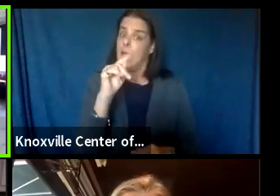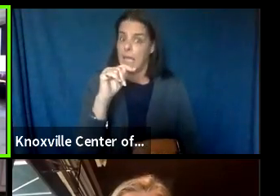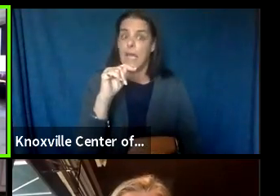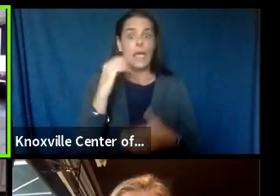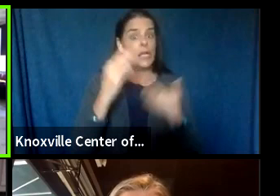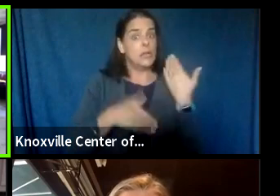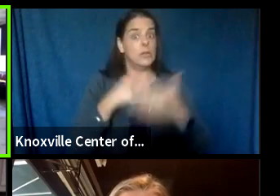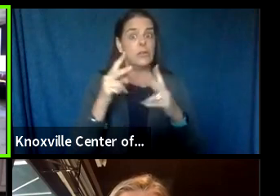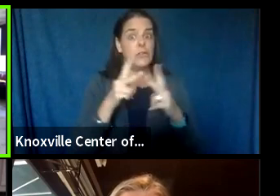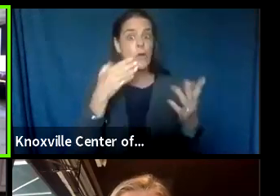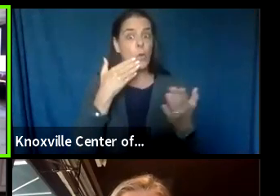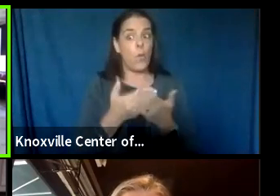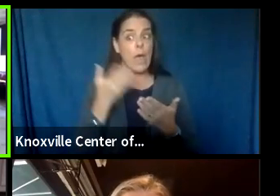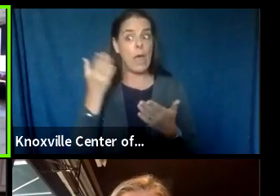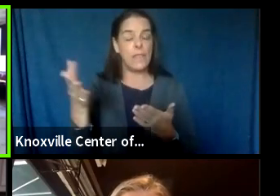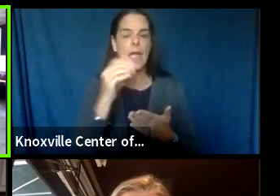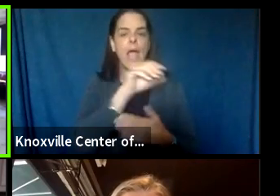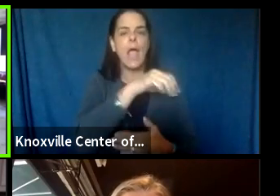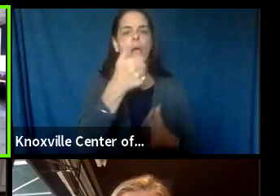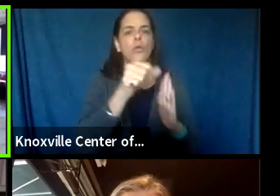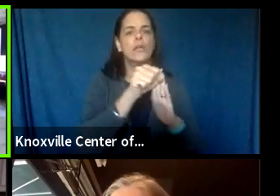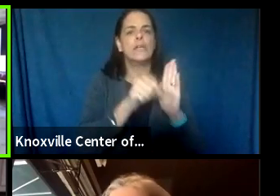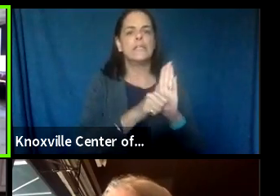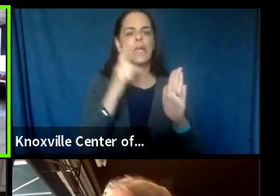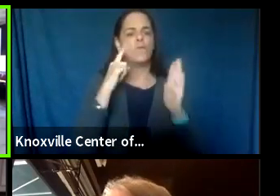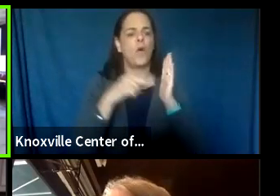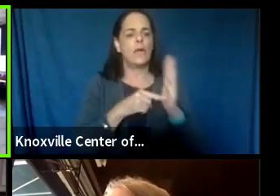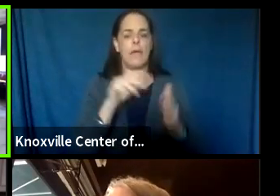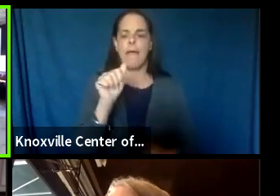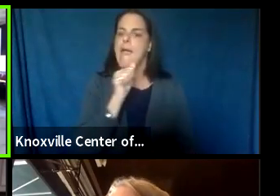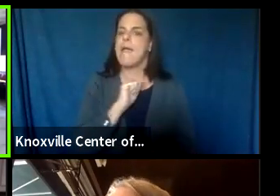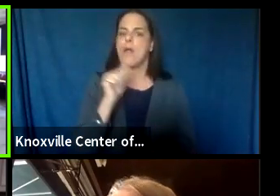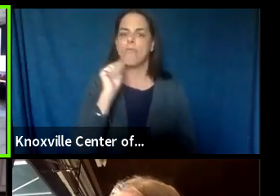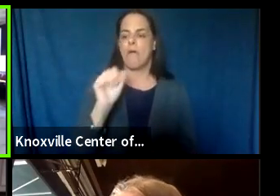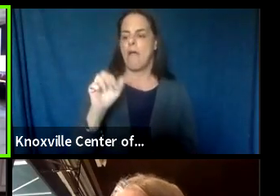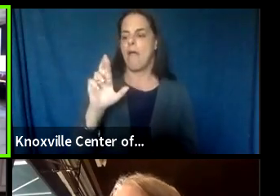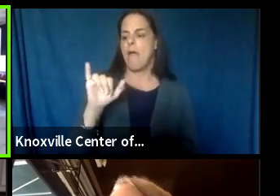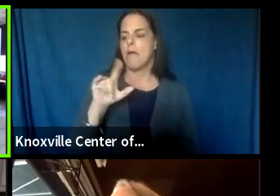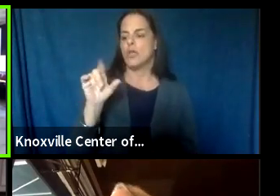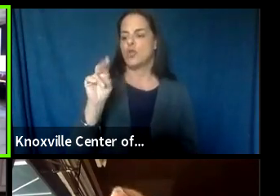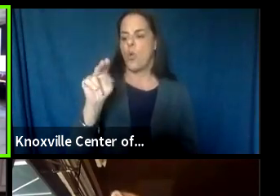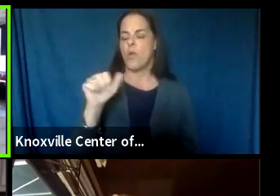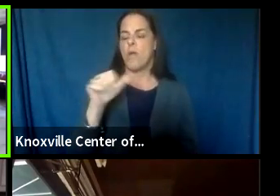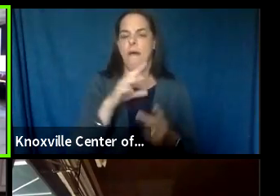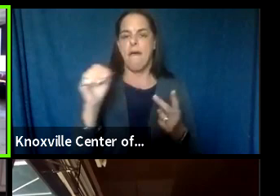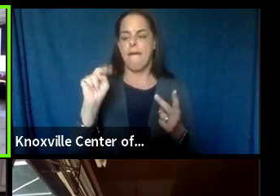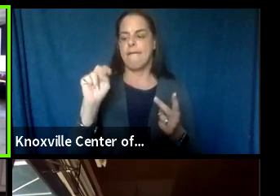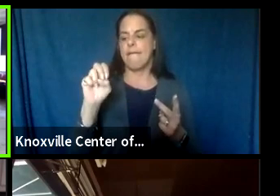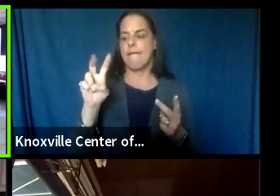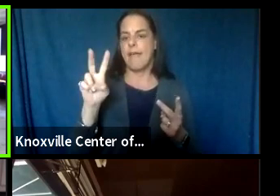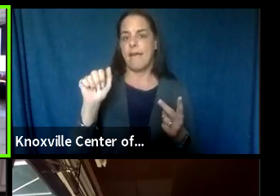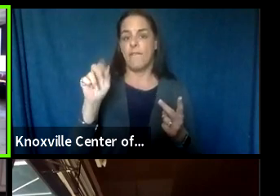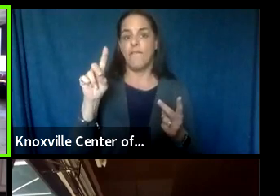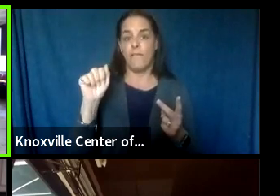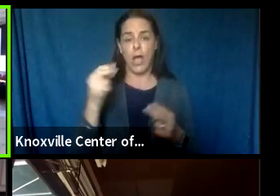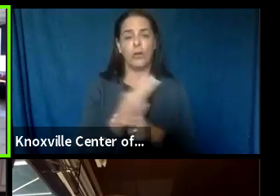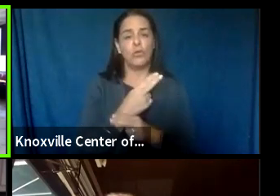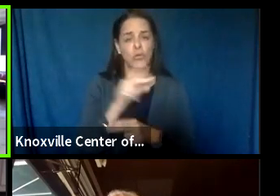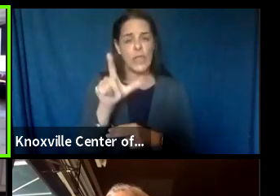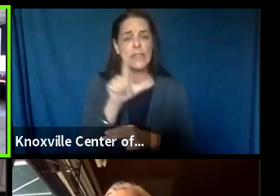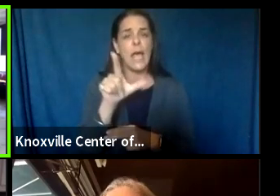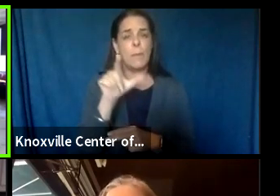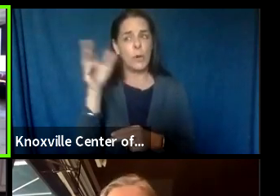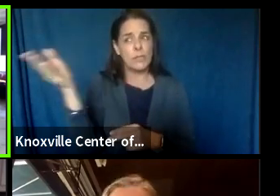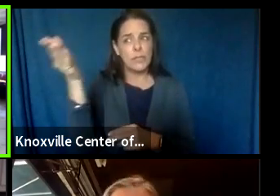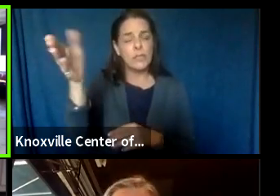well there. And other states like Arizona and Nevada also have been using some of theirs as well in their libraries,